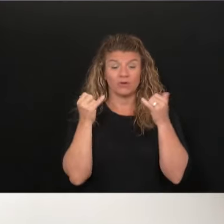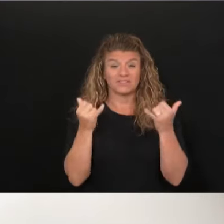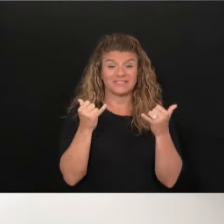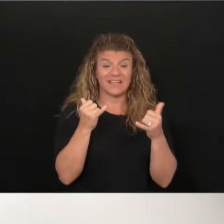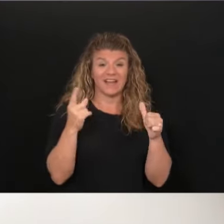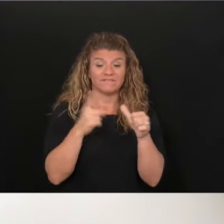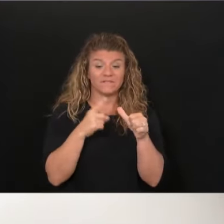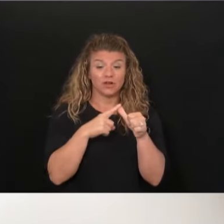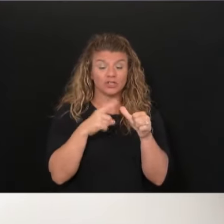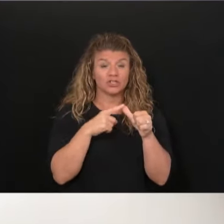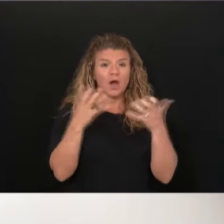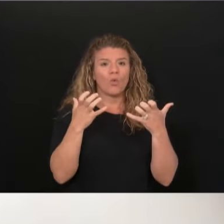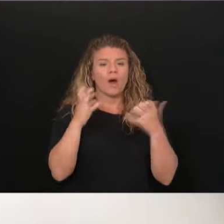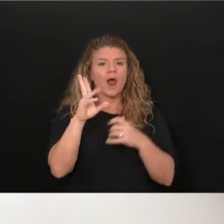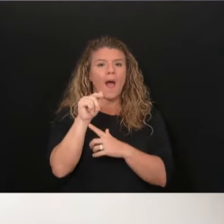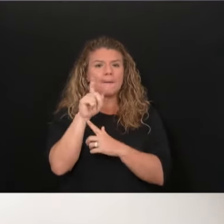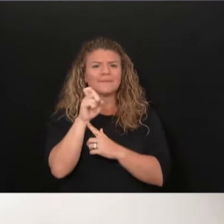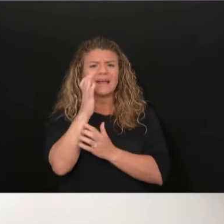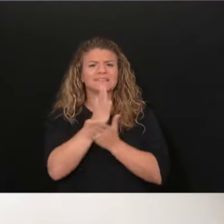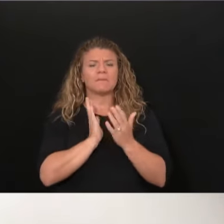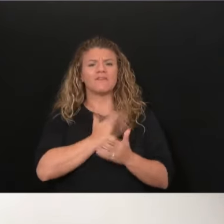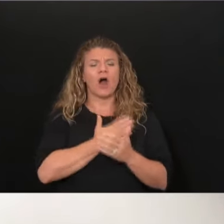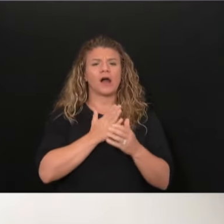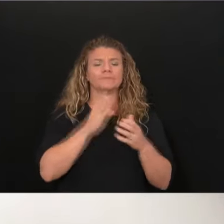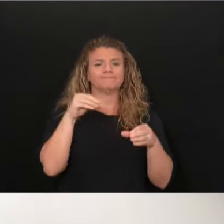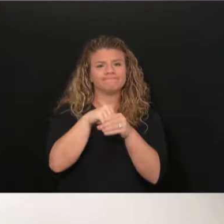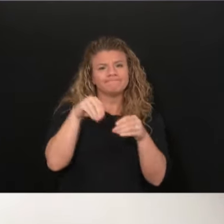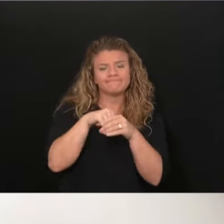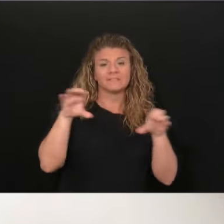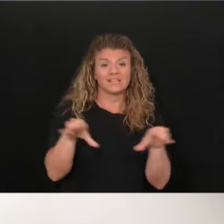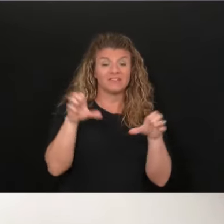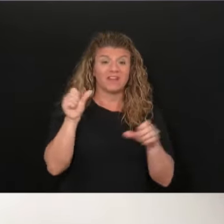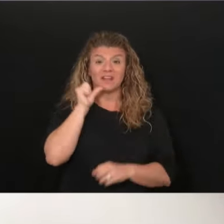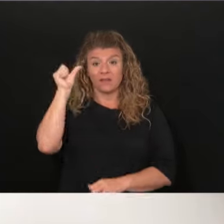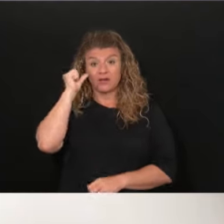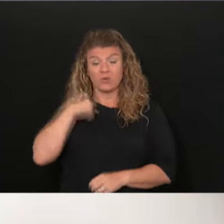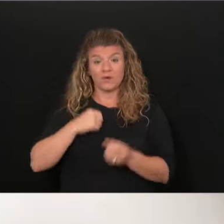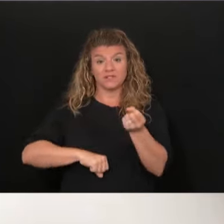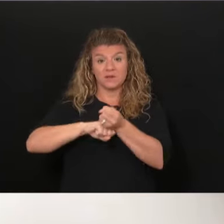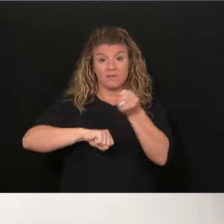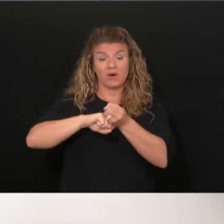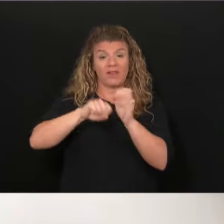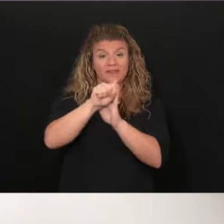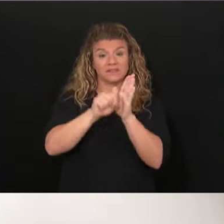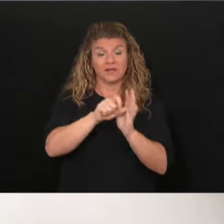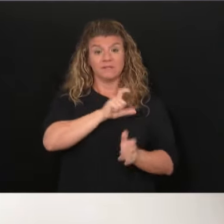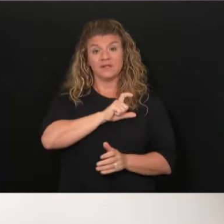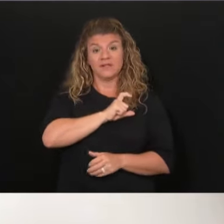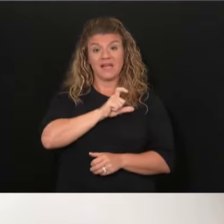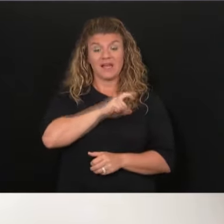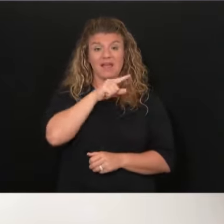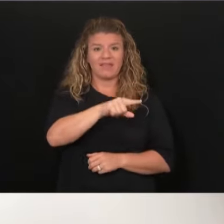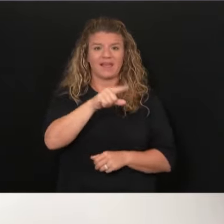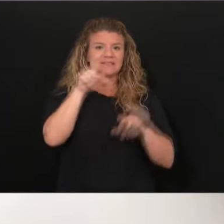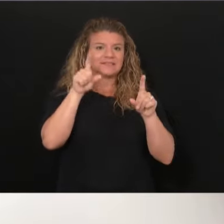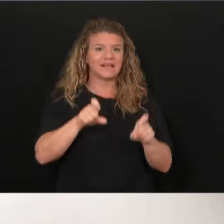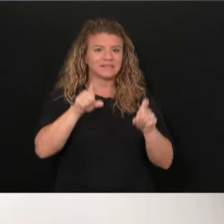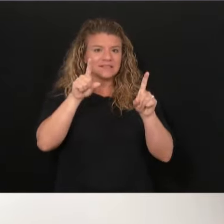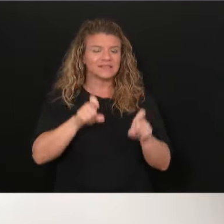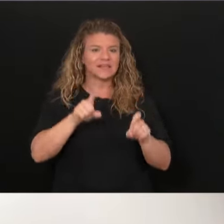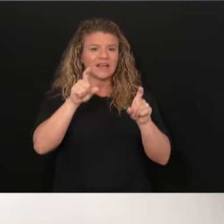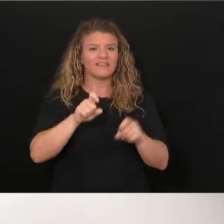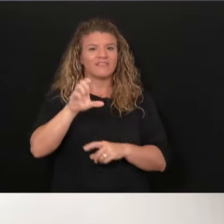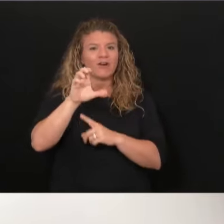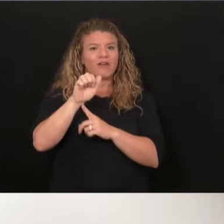some operational activities. Yesterday, we supported the West Virginia State Police with testing for the